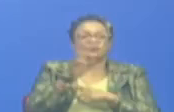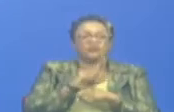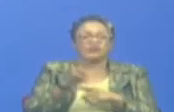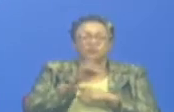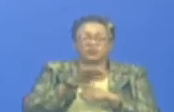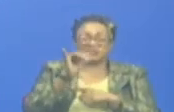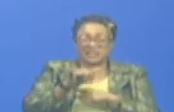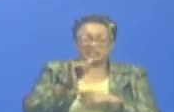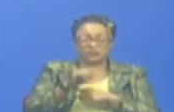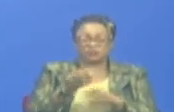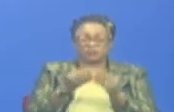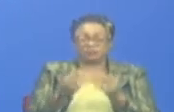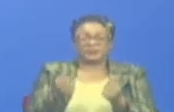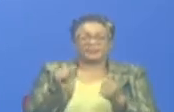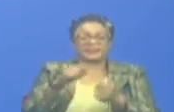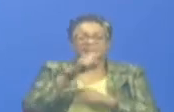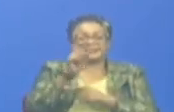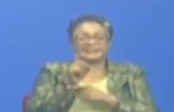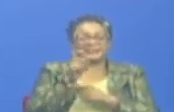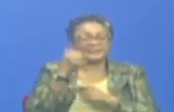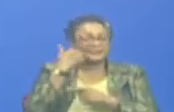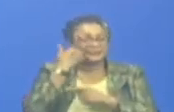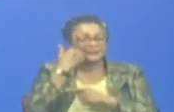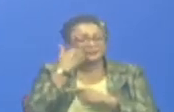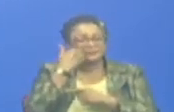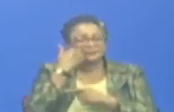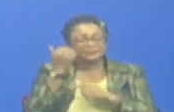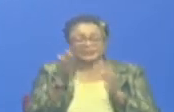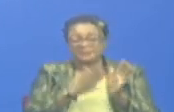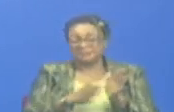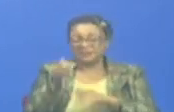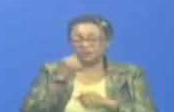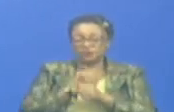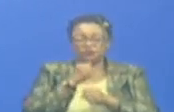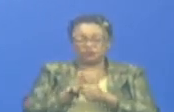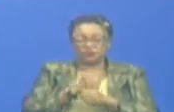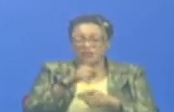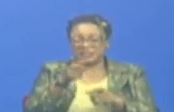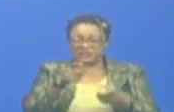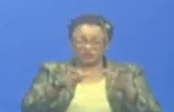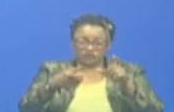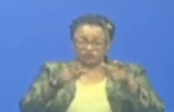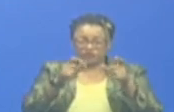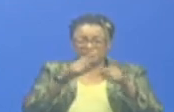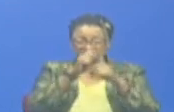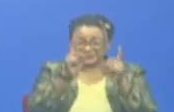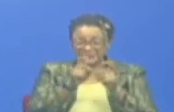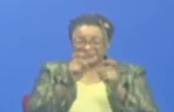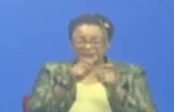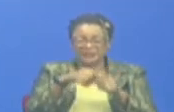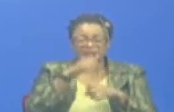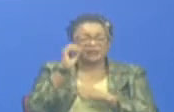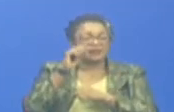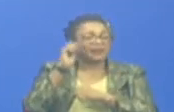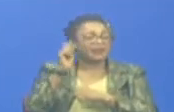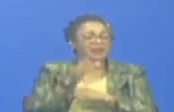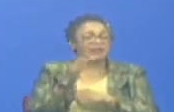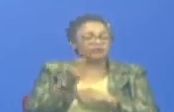the disease. They also plan to conduct additional tests in Kenya to understand how the microbe